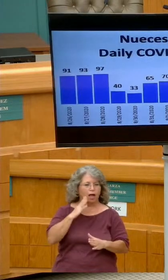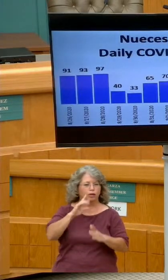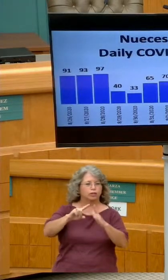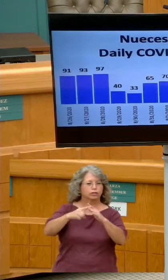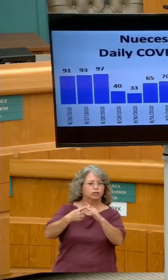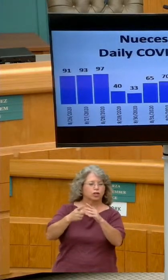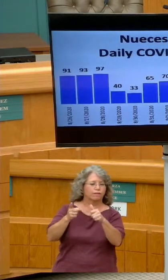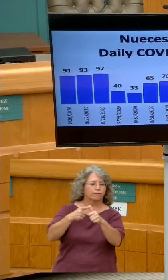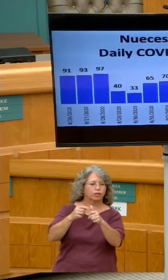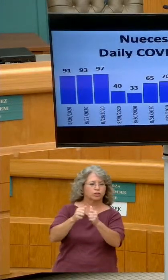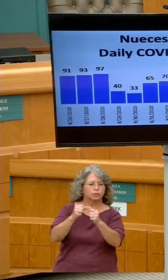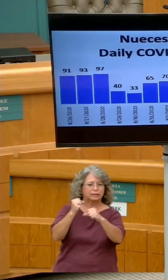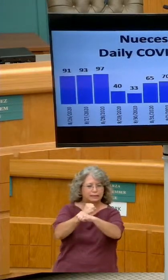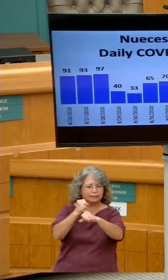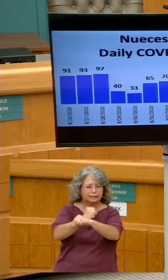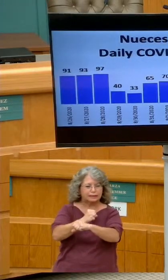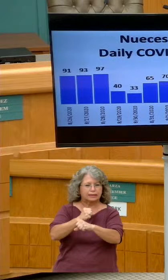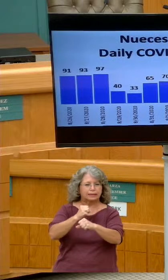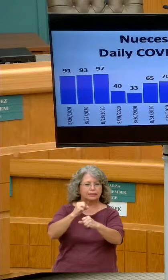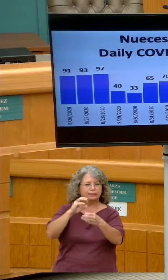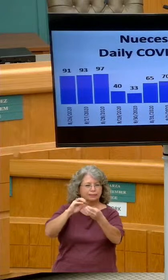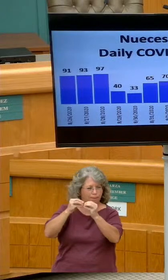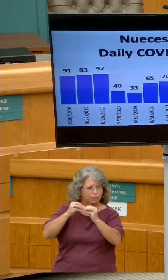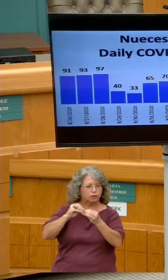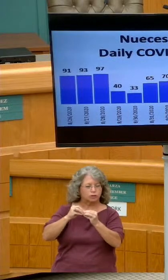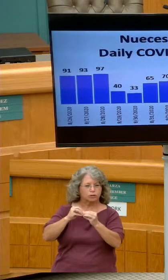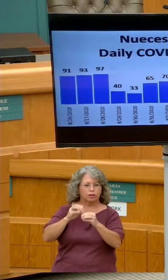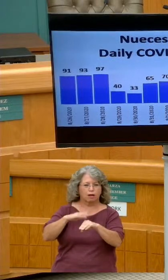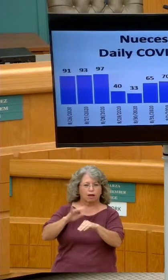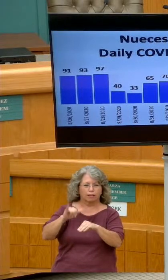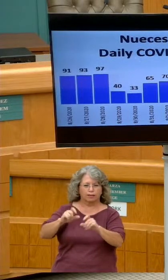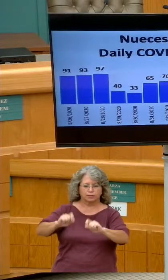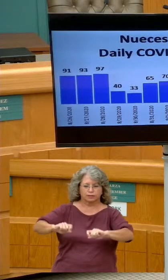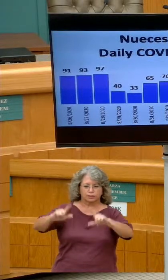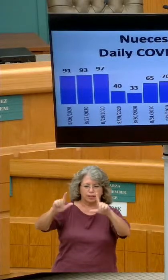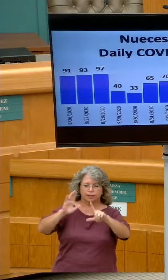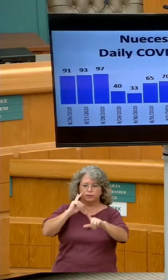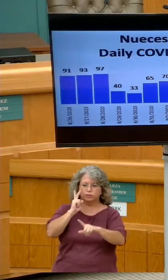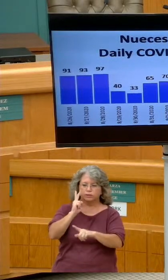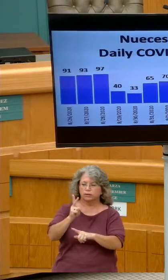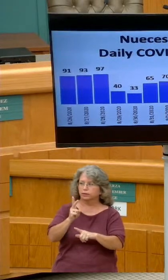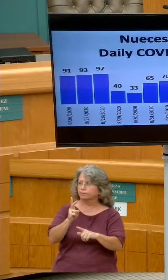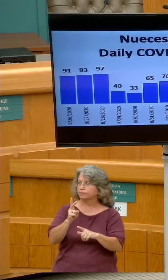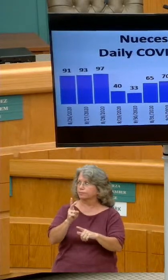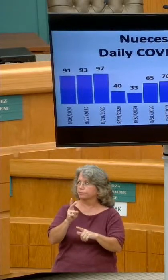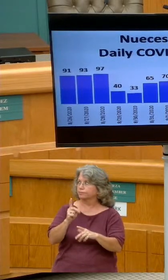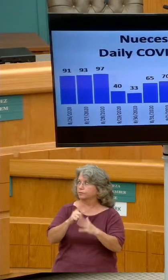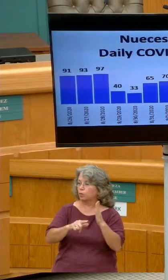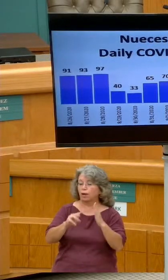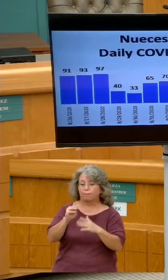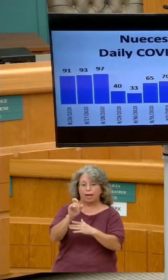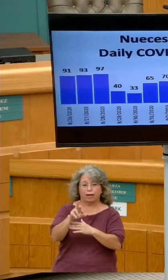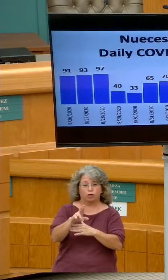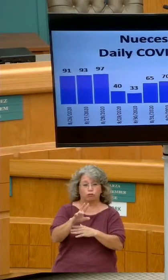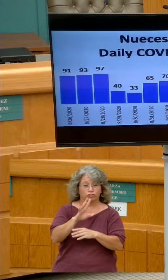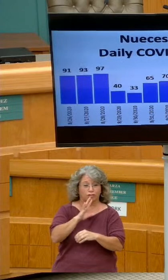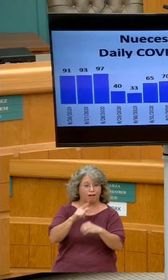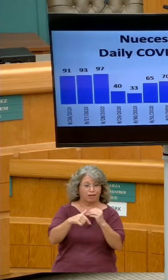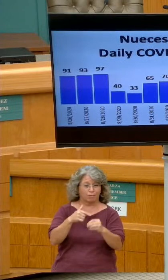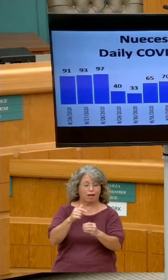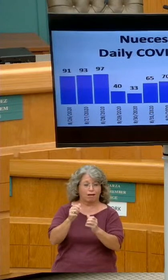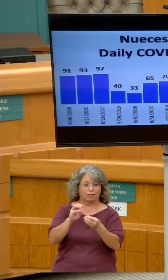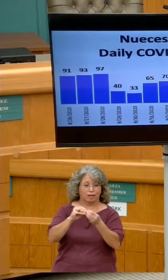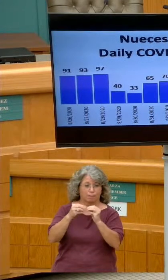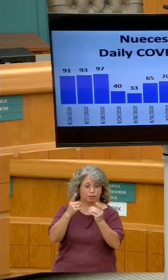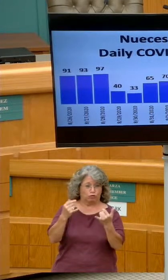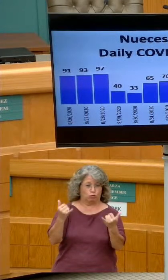our COVID-19 numbers. So on this slide, you're going to see that what the mayor was talking about is that the numbers